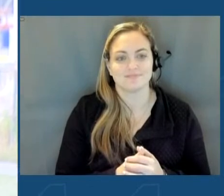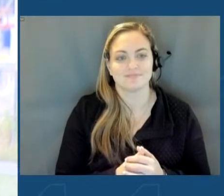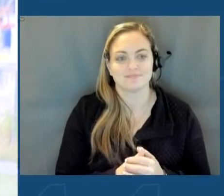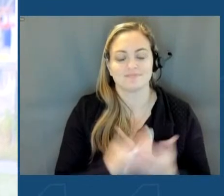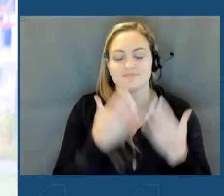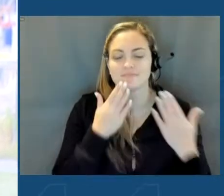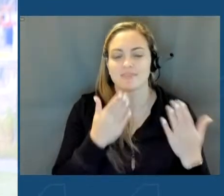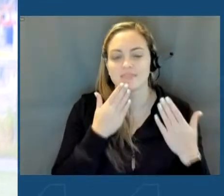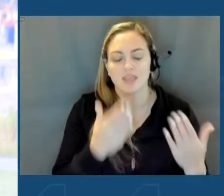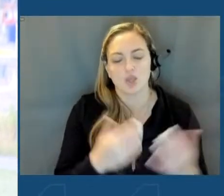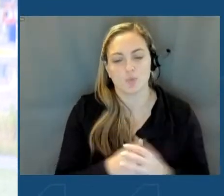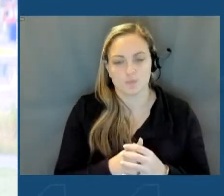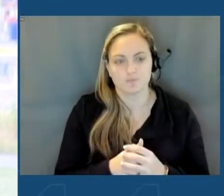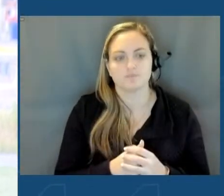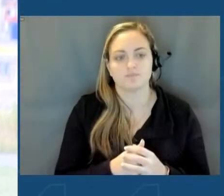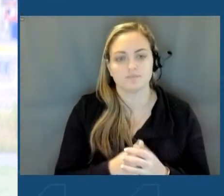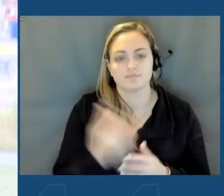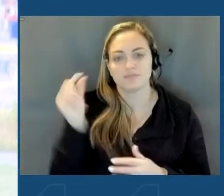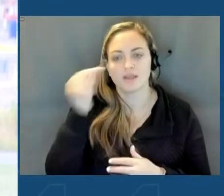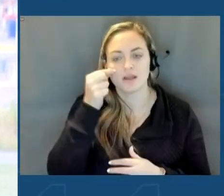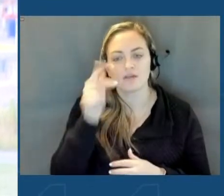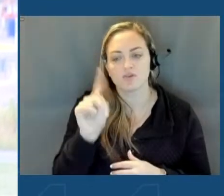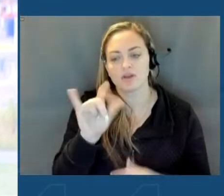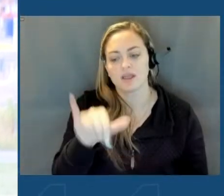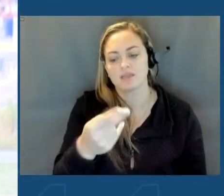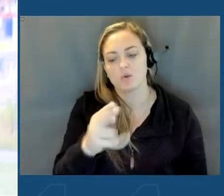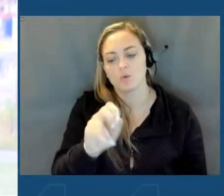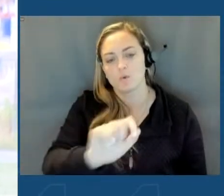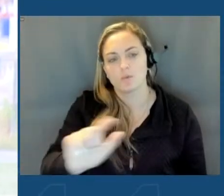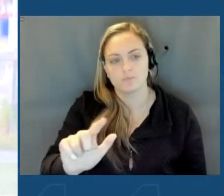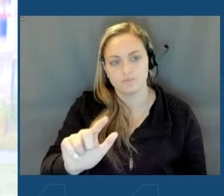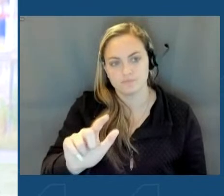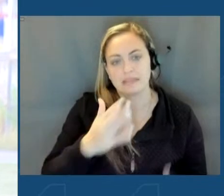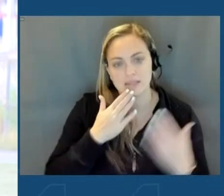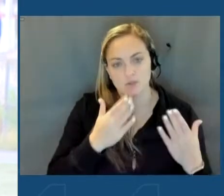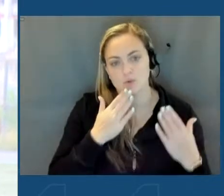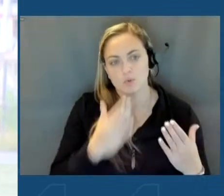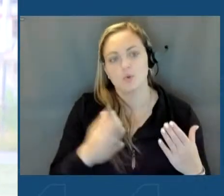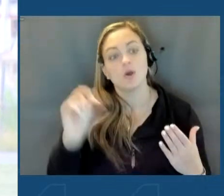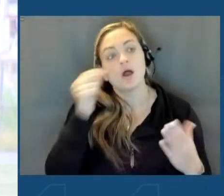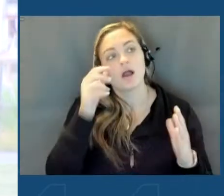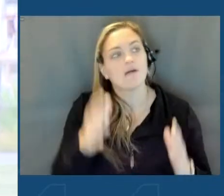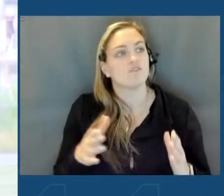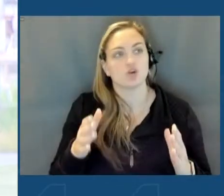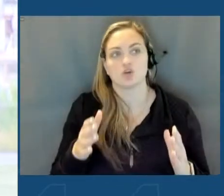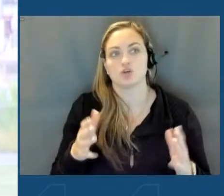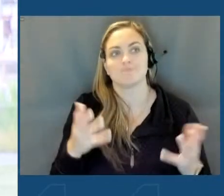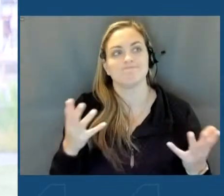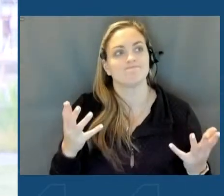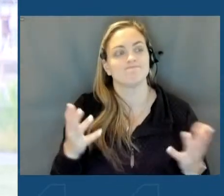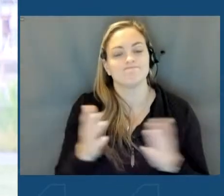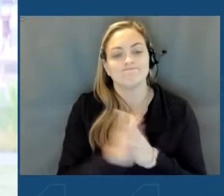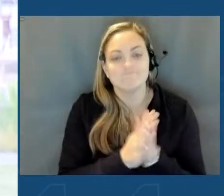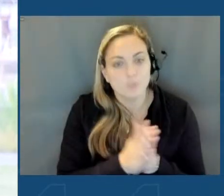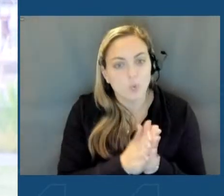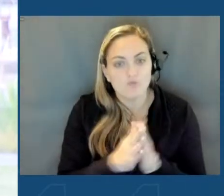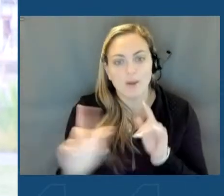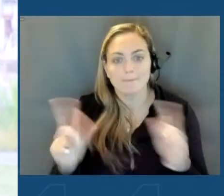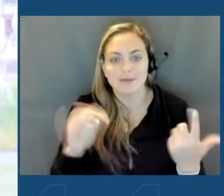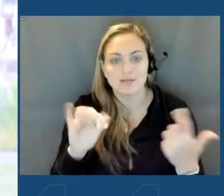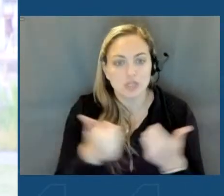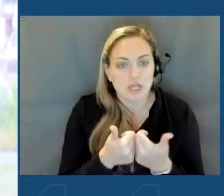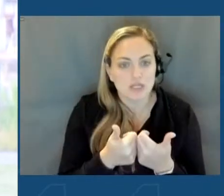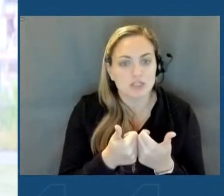Thank you very much, Governor Kathy Hochul, a governor who is motivated by big challenges